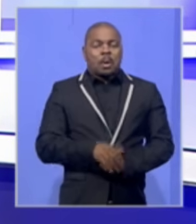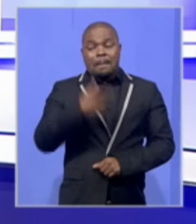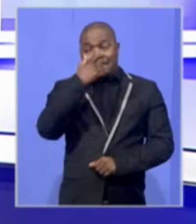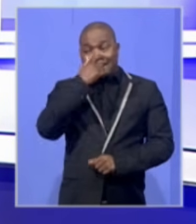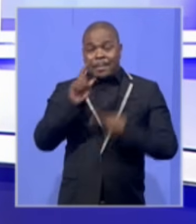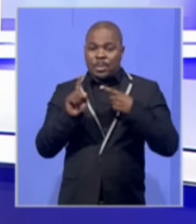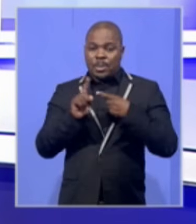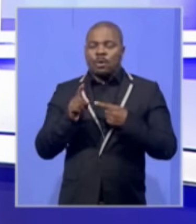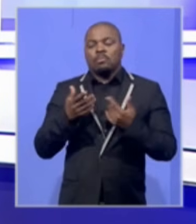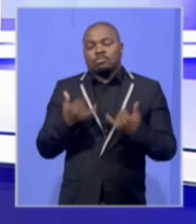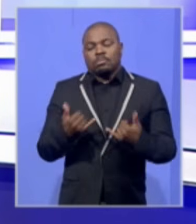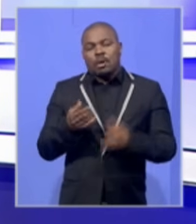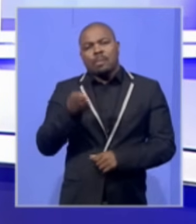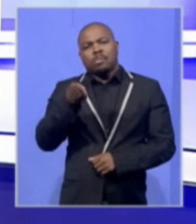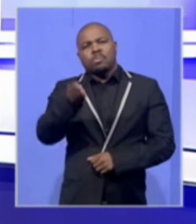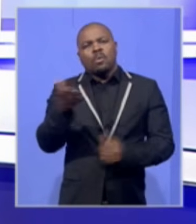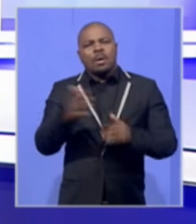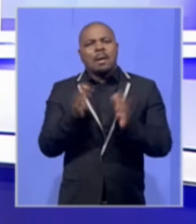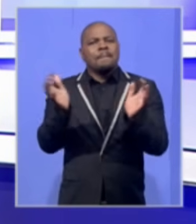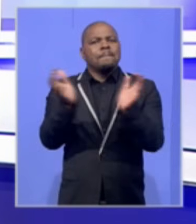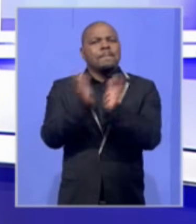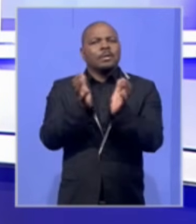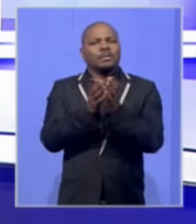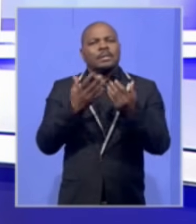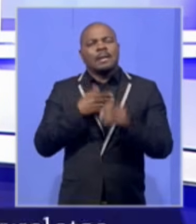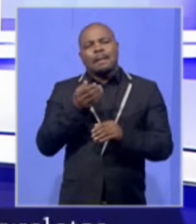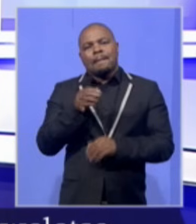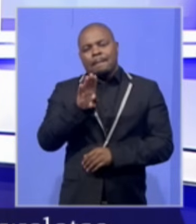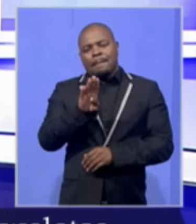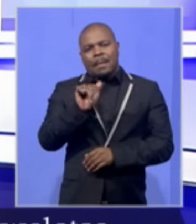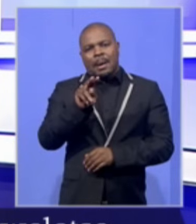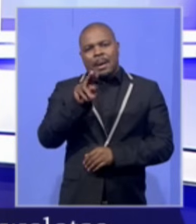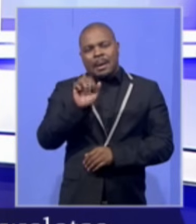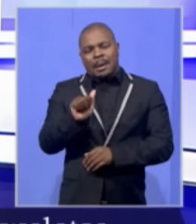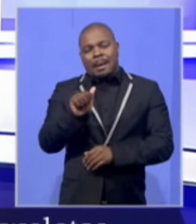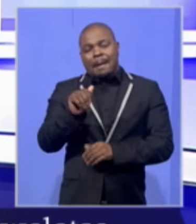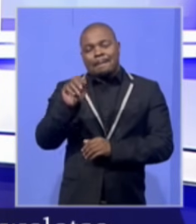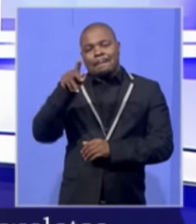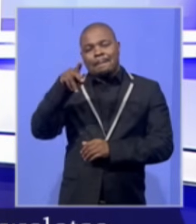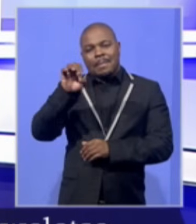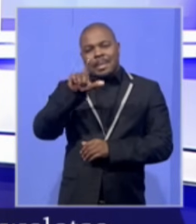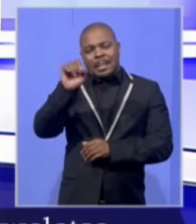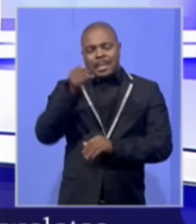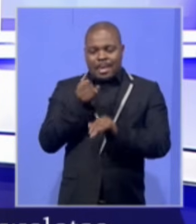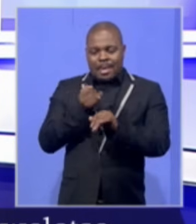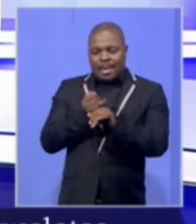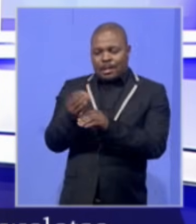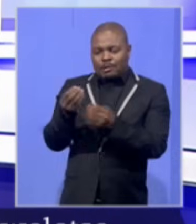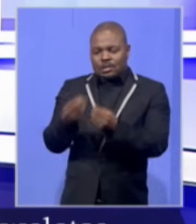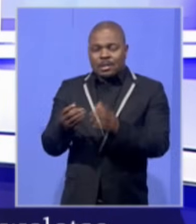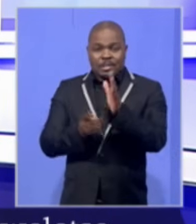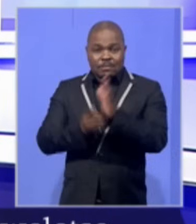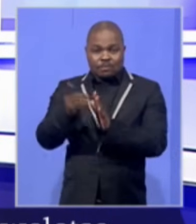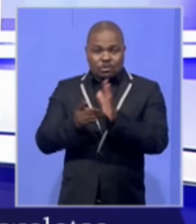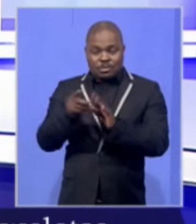Ramaphosa o buile seno ka kwa ntle ga kokoano ya bana pele early childhood development go sa le gale mono